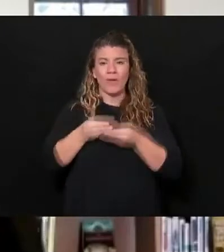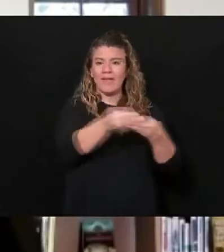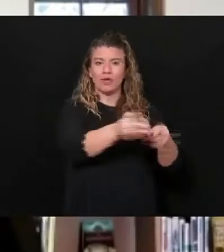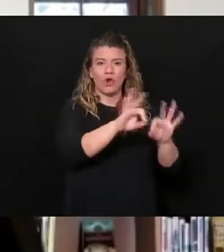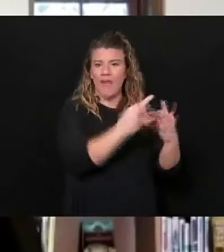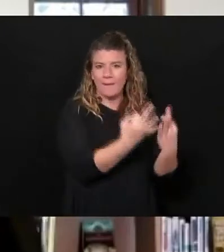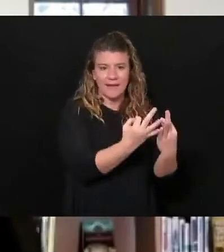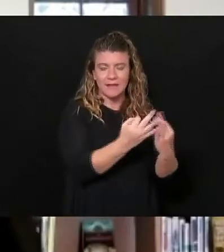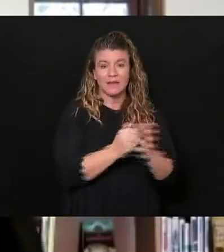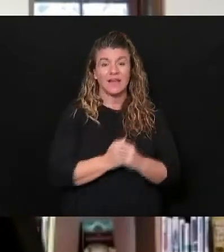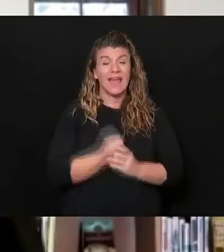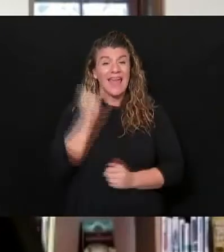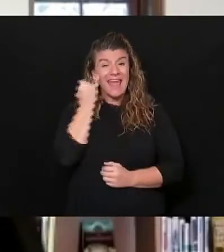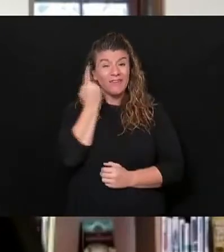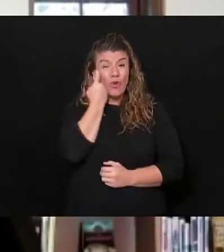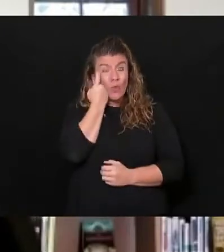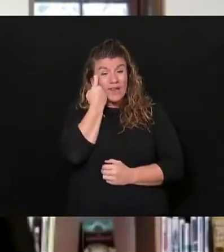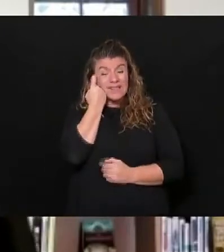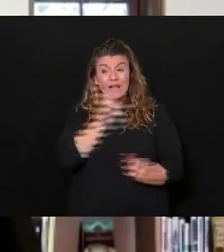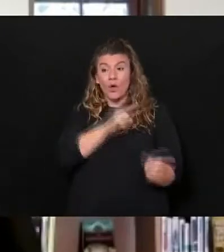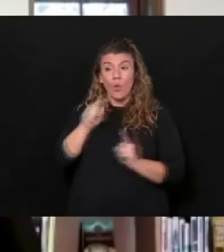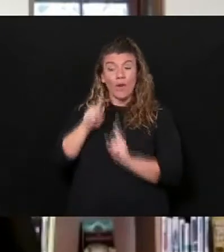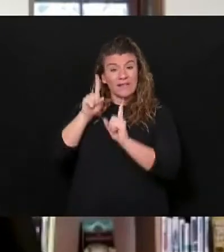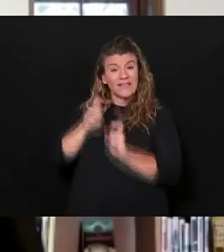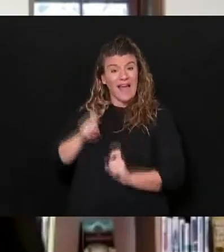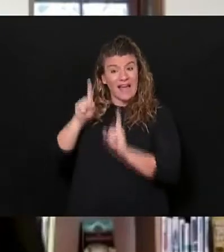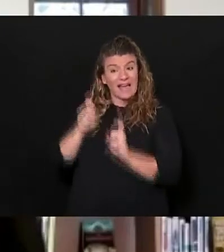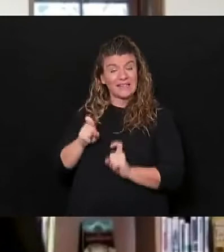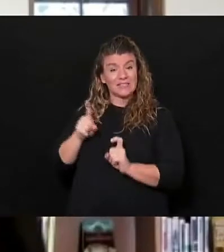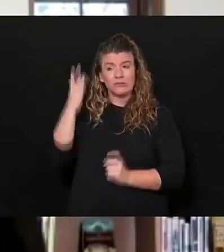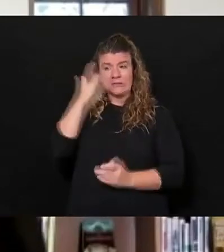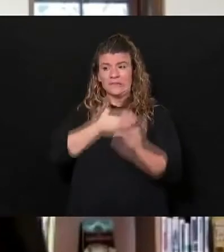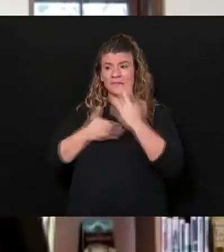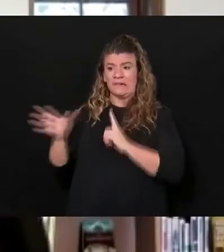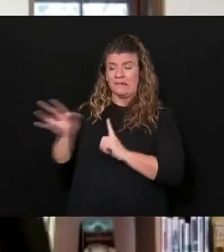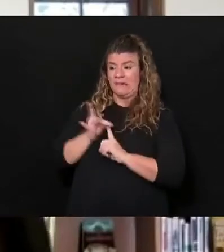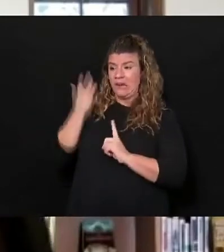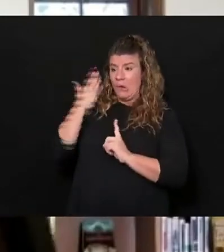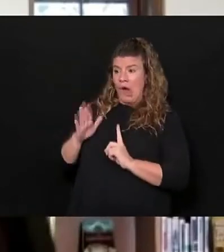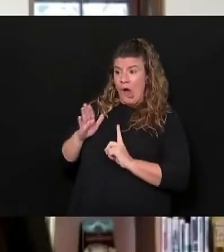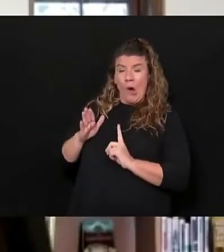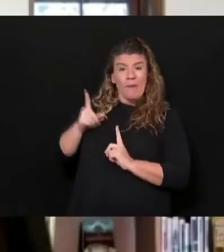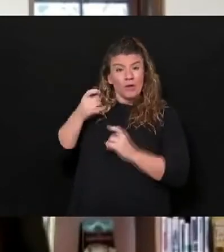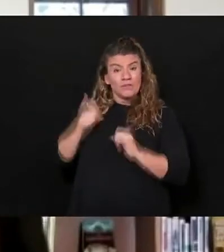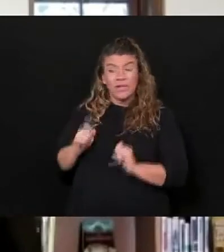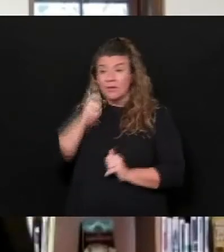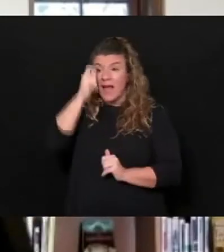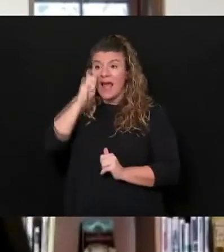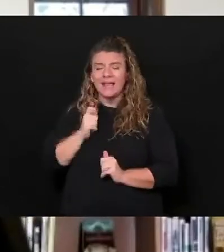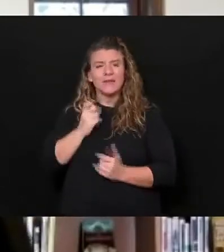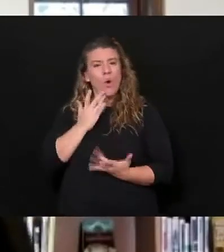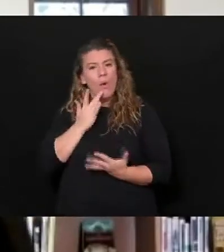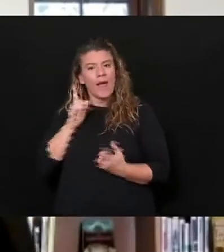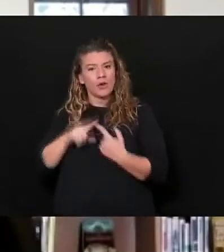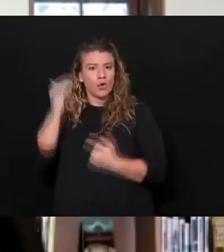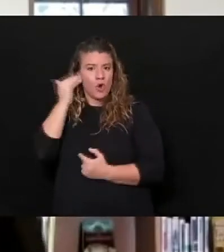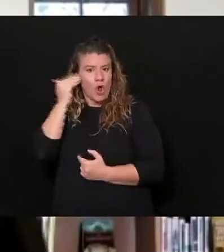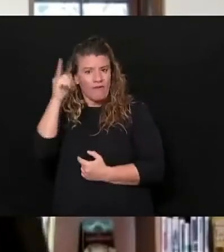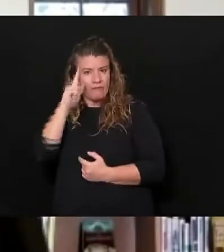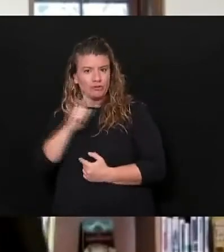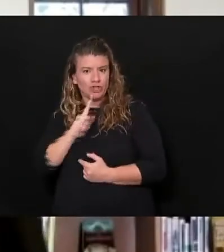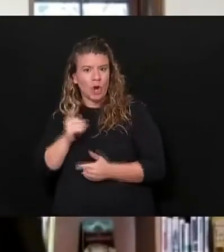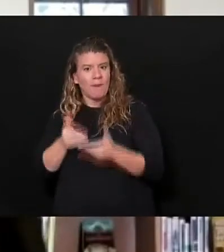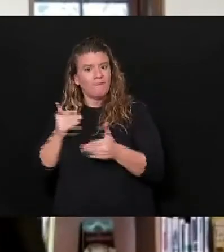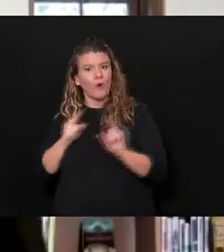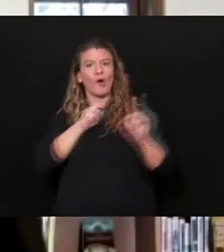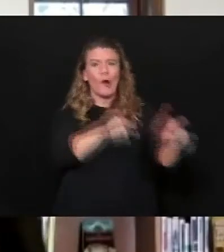you've had a test recently and been symptomatic, to not go around any family members. Also, if you've been planning on